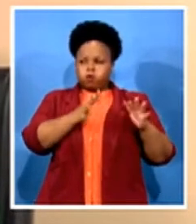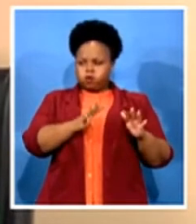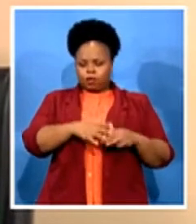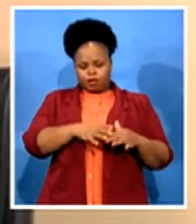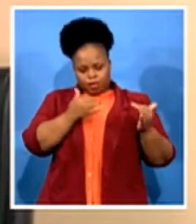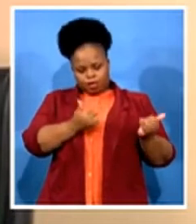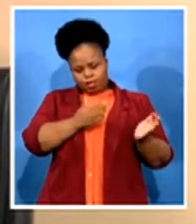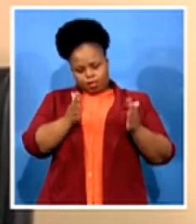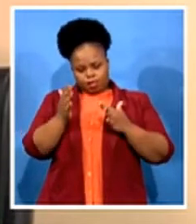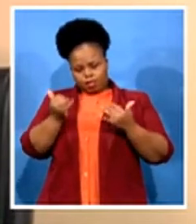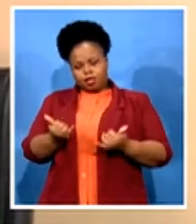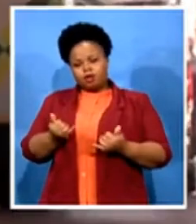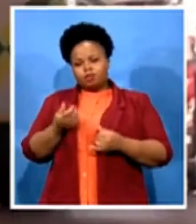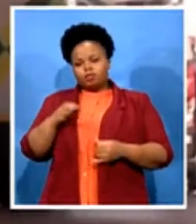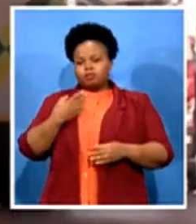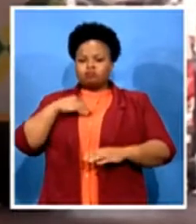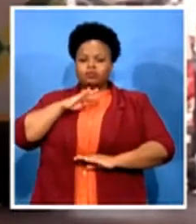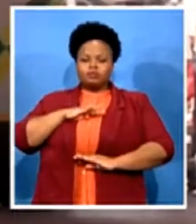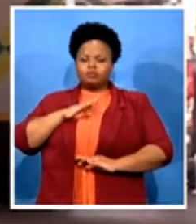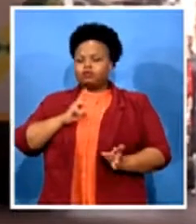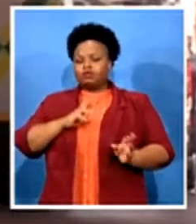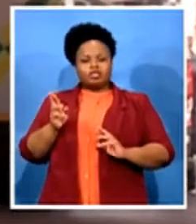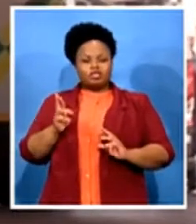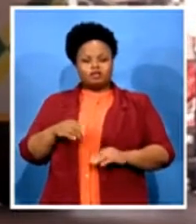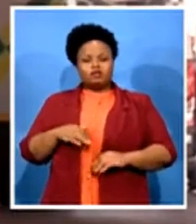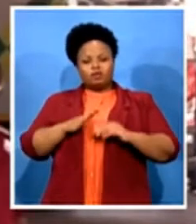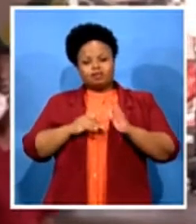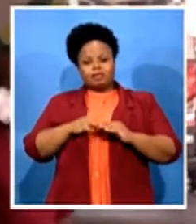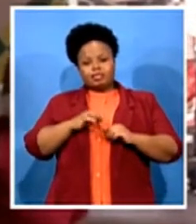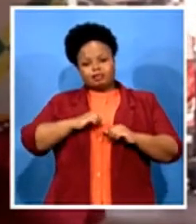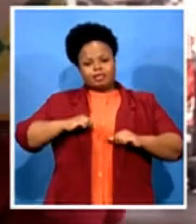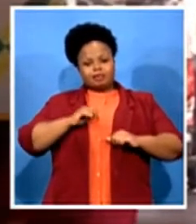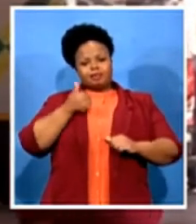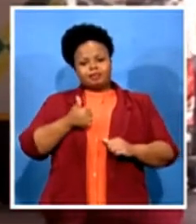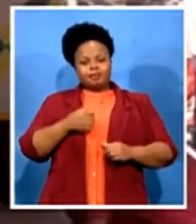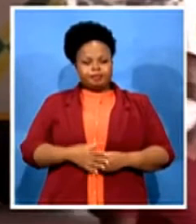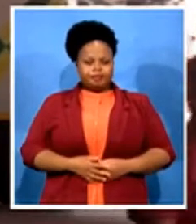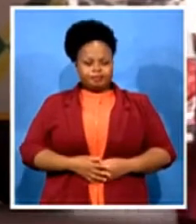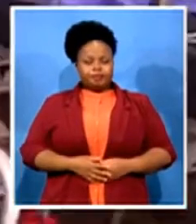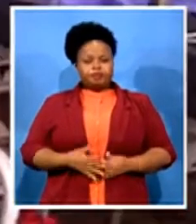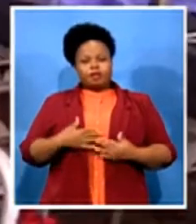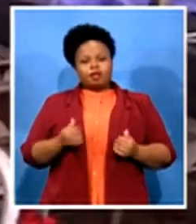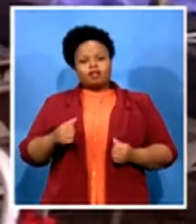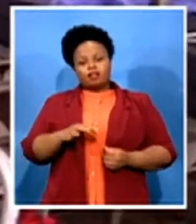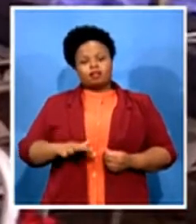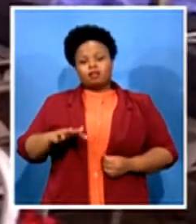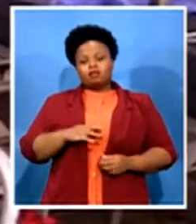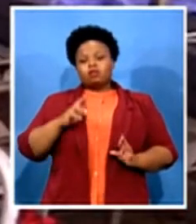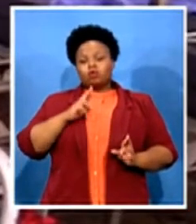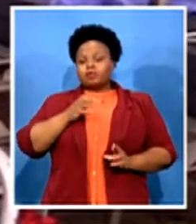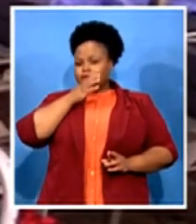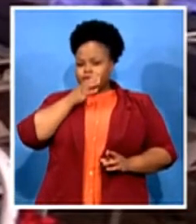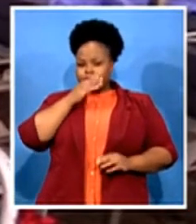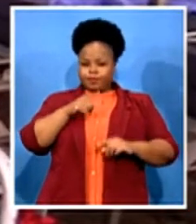much ready in terms of infrastructure. Health facilities in the province are hoping that the alcohol ban will ease the burden